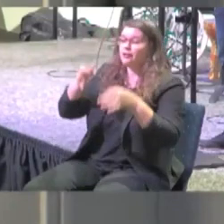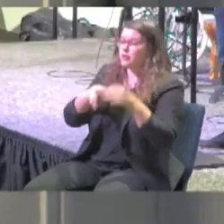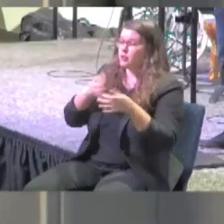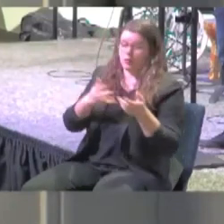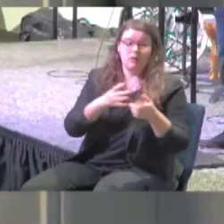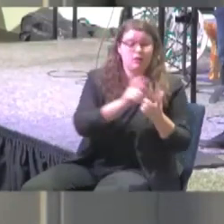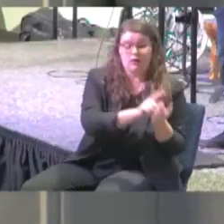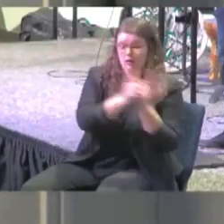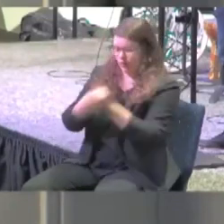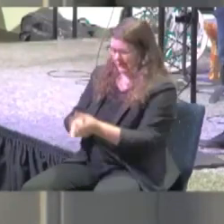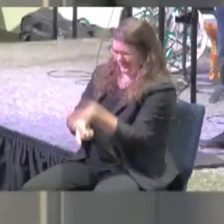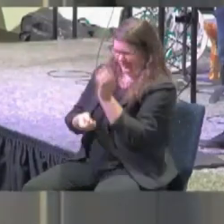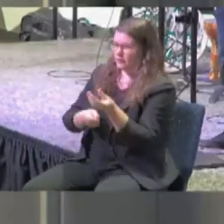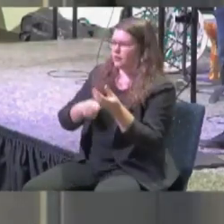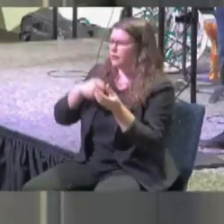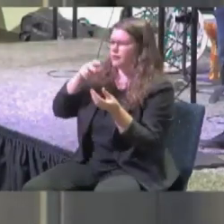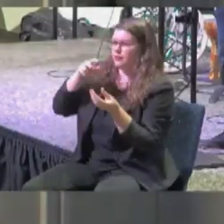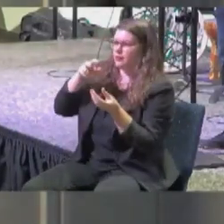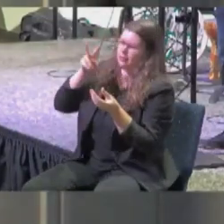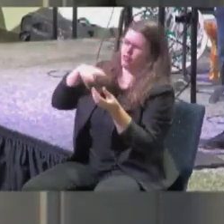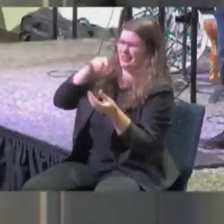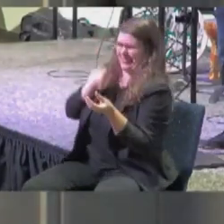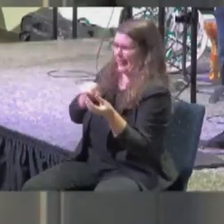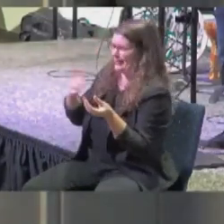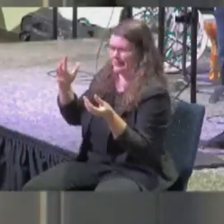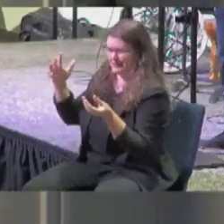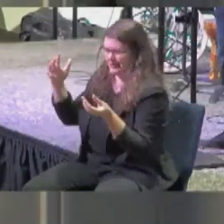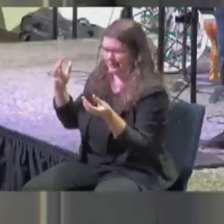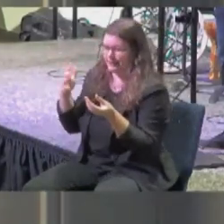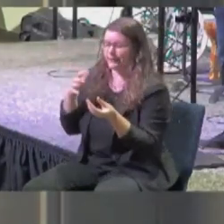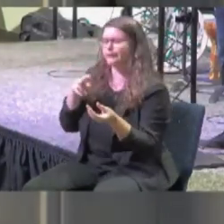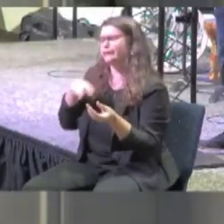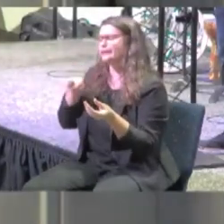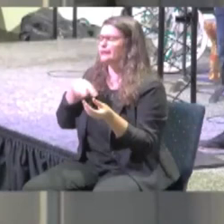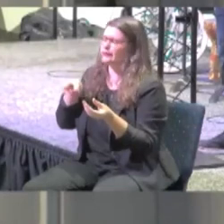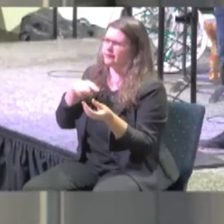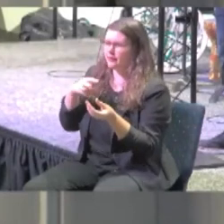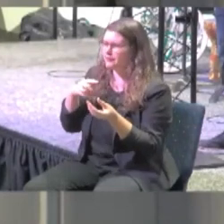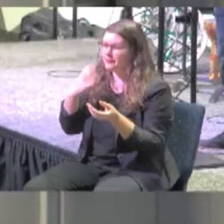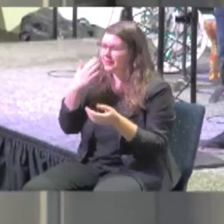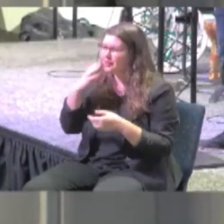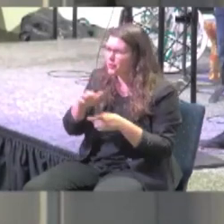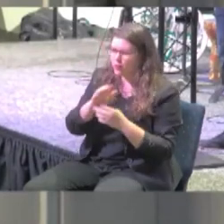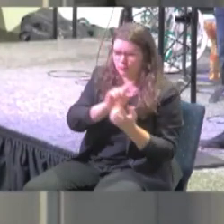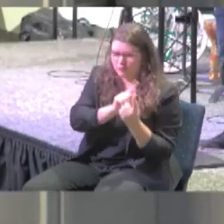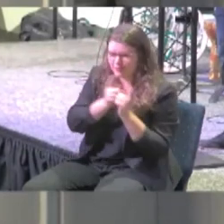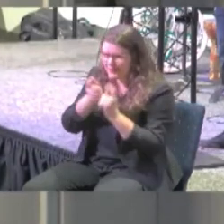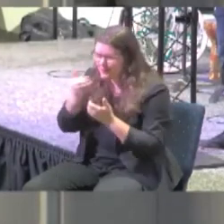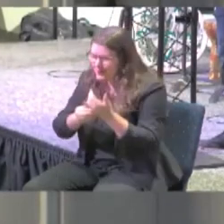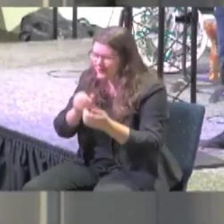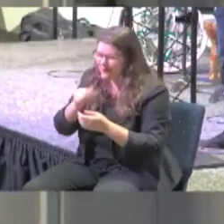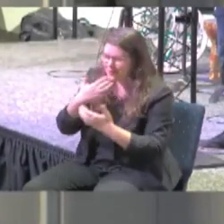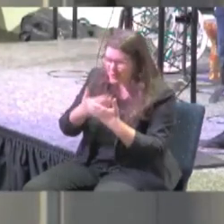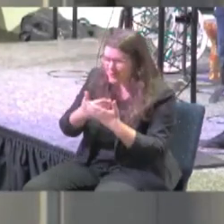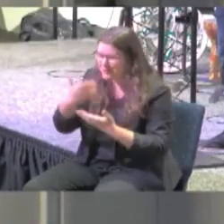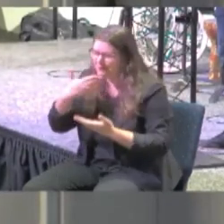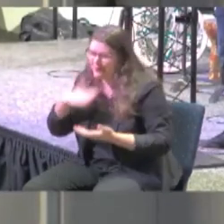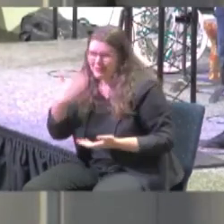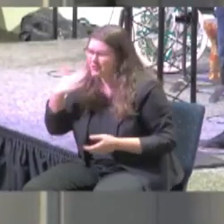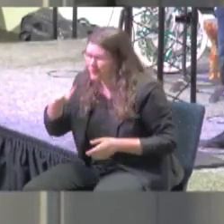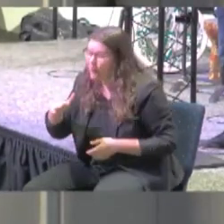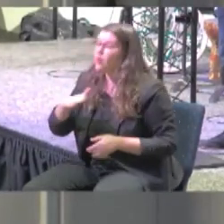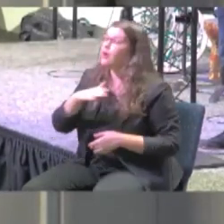At worst, they're judging the book simply by its cover. What the public may most legitimately query is elements